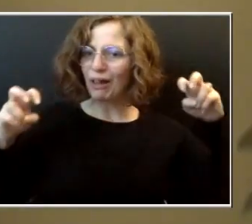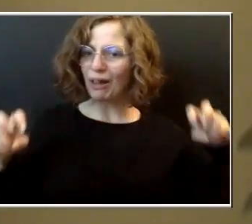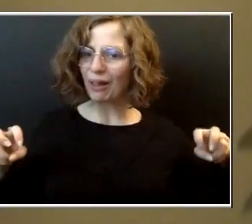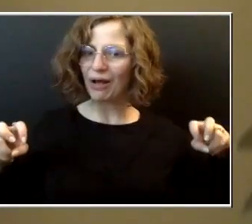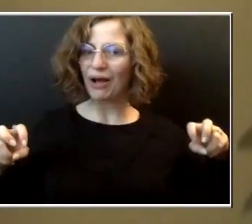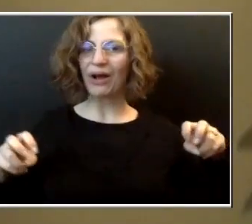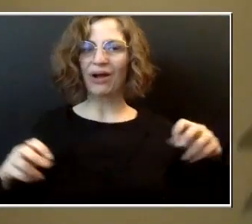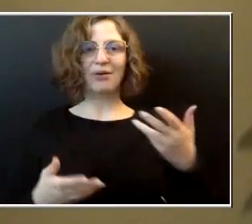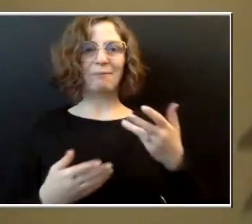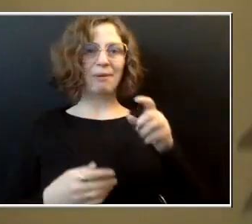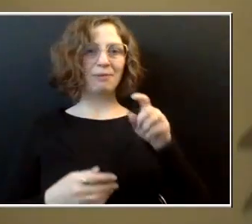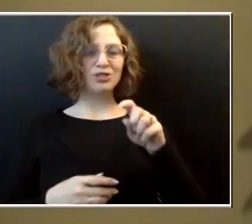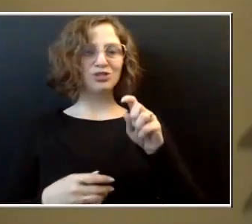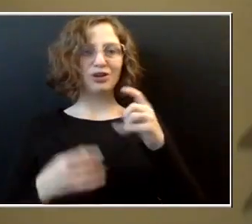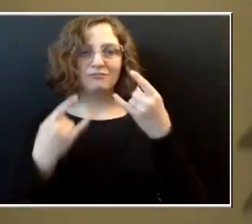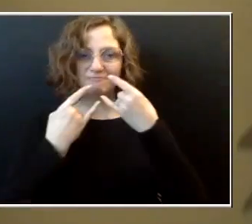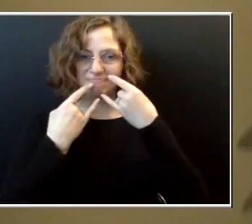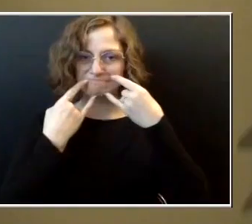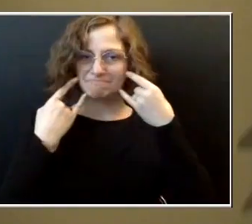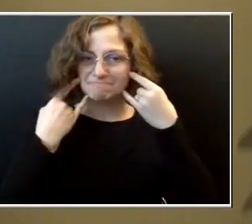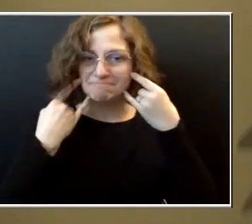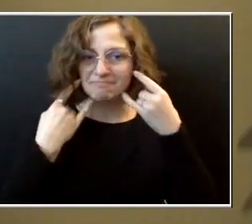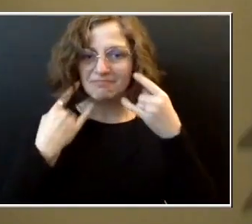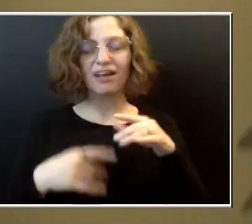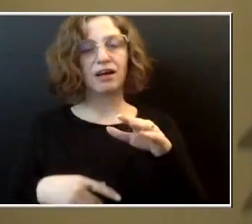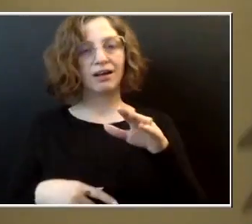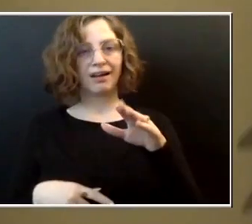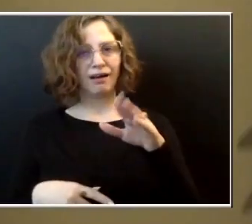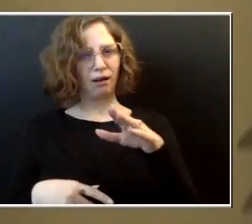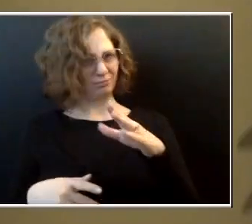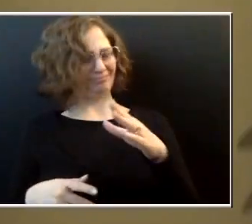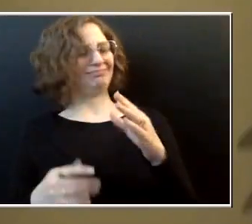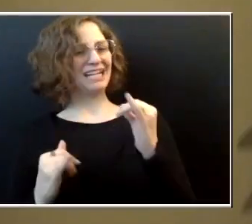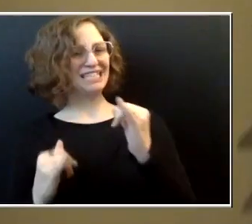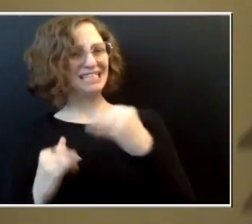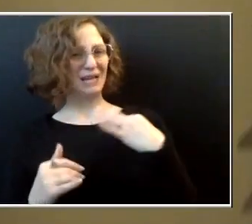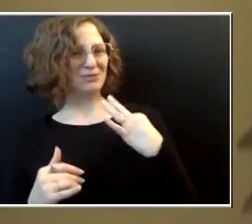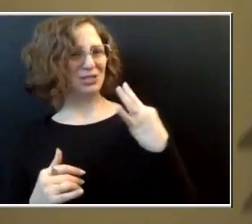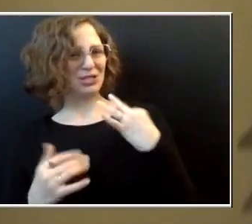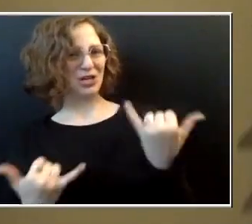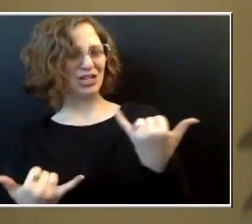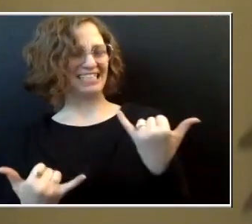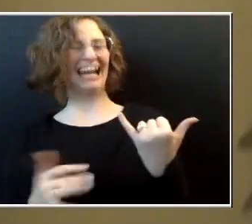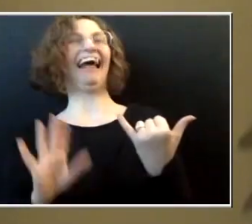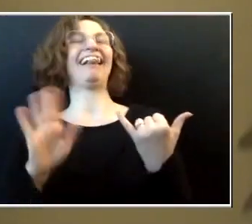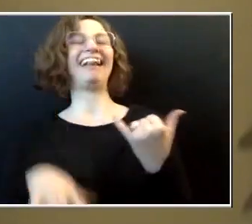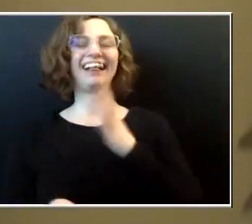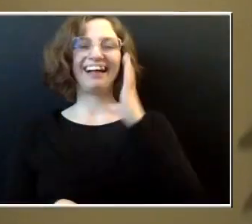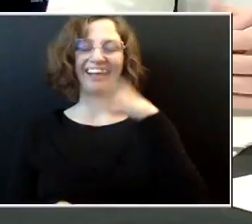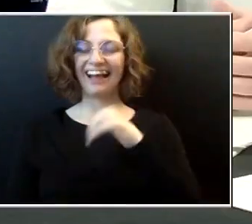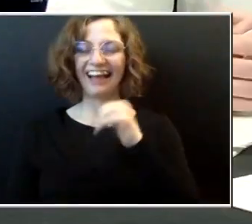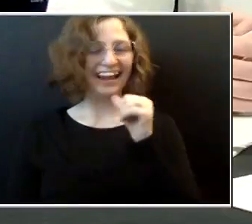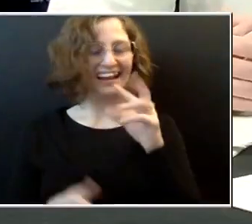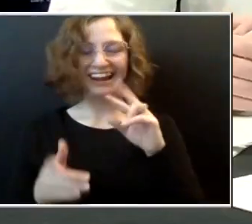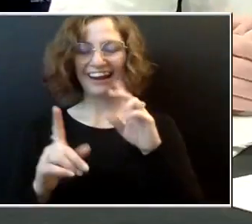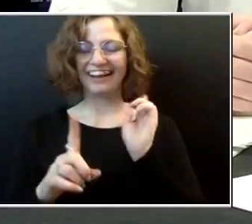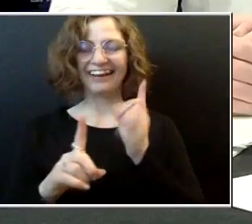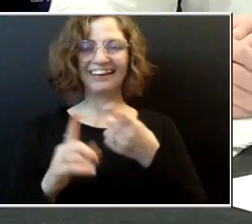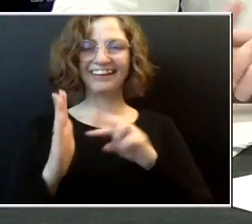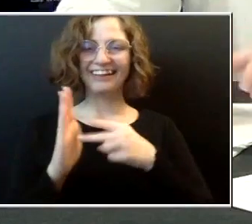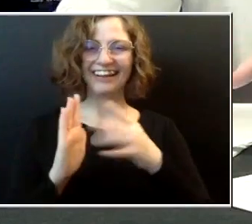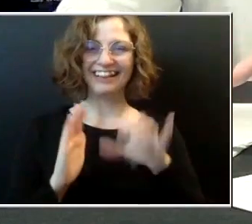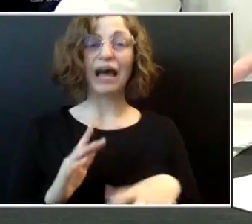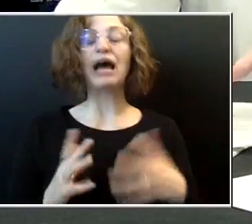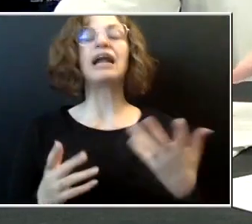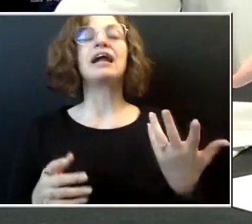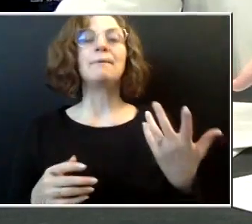shirt. I want to just tell you, that was not planned. That was a complete accident. But we were building the airplane as we were flying